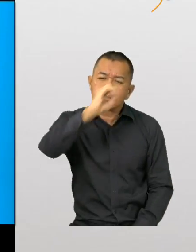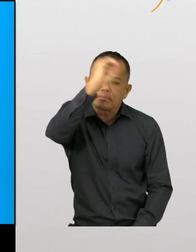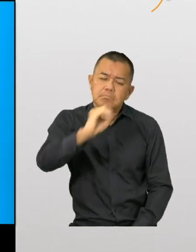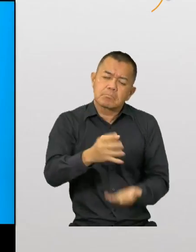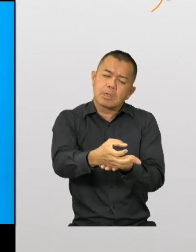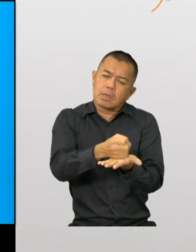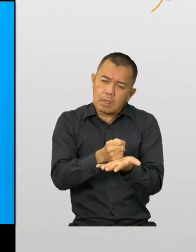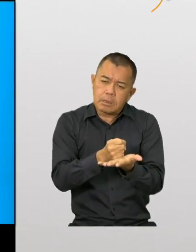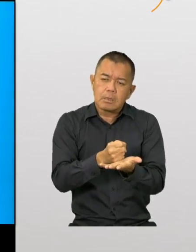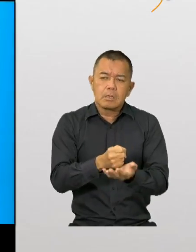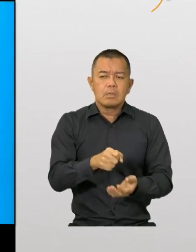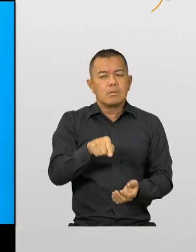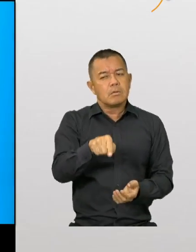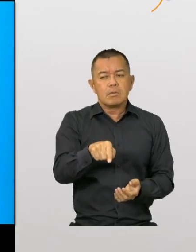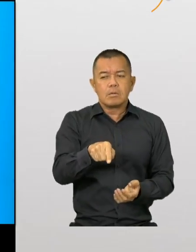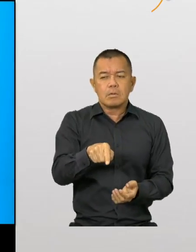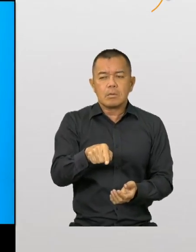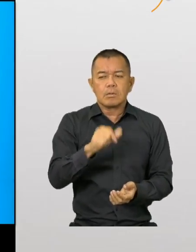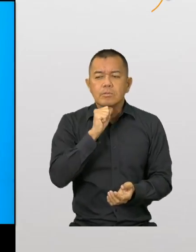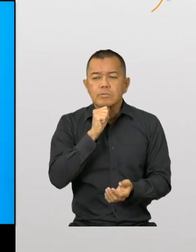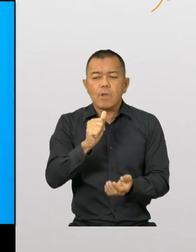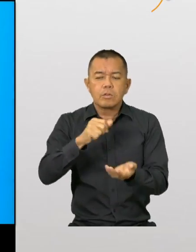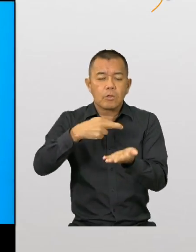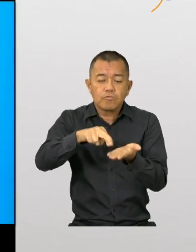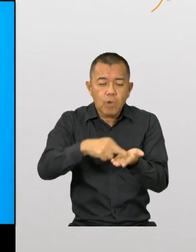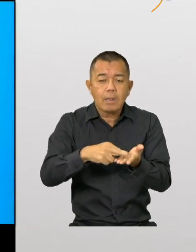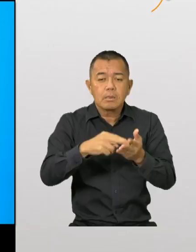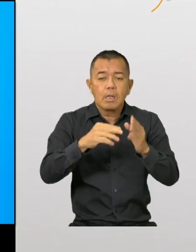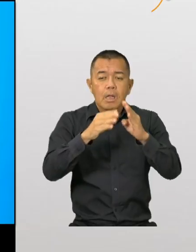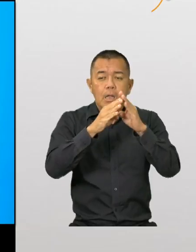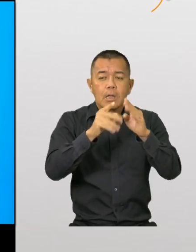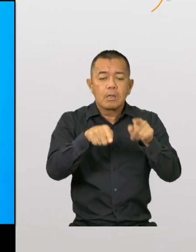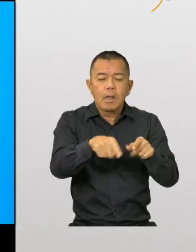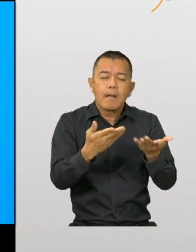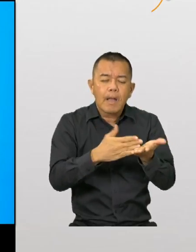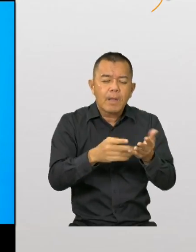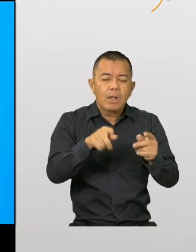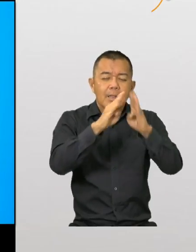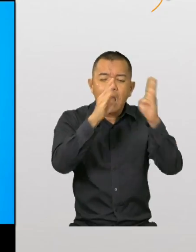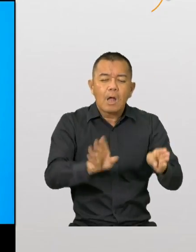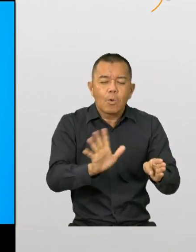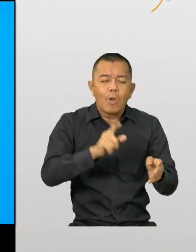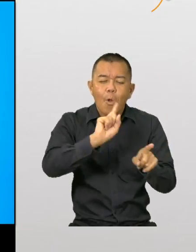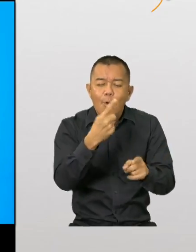rent a space, or sometimes a tube, because that's all you can afford.